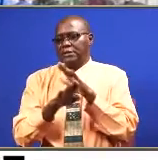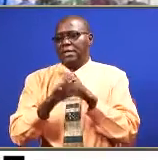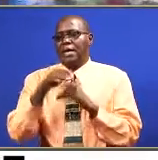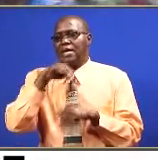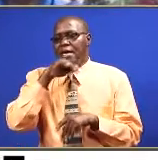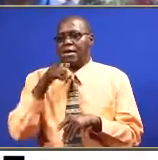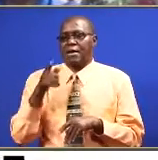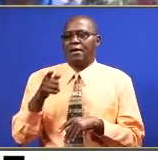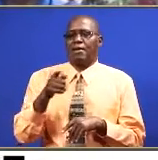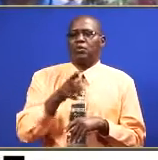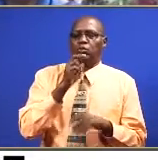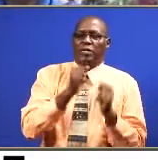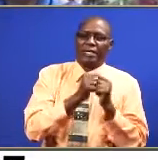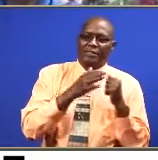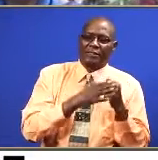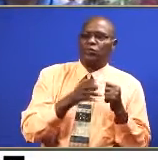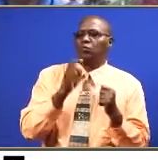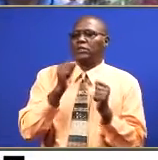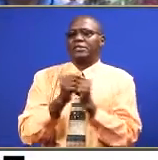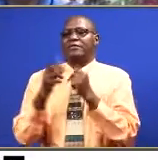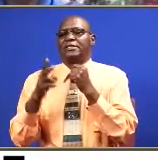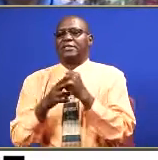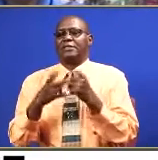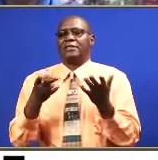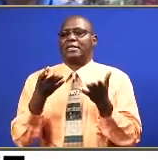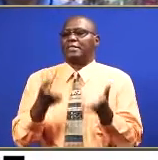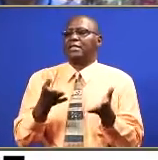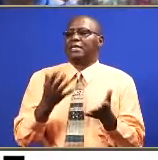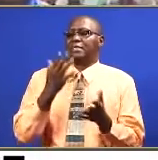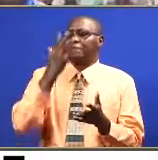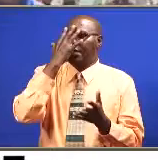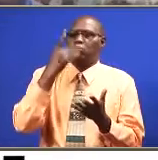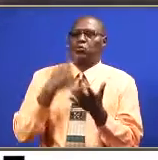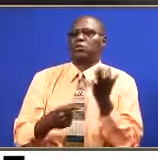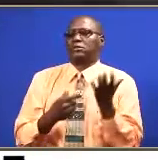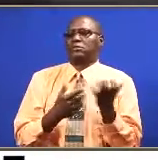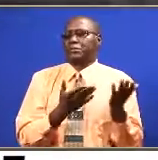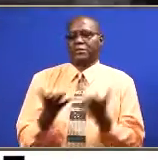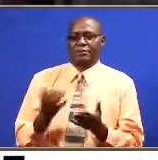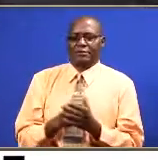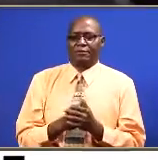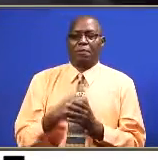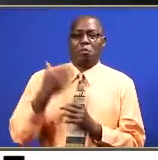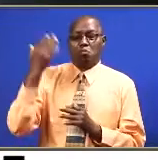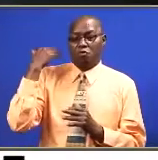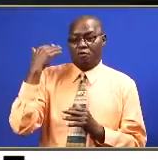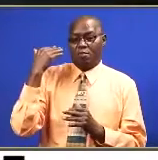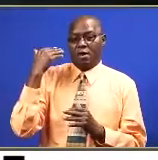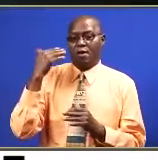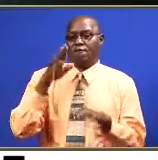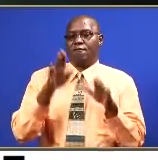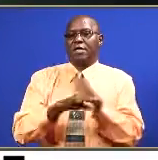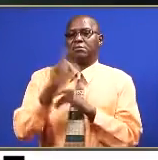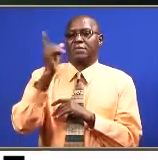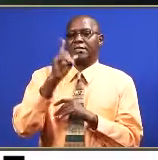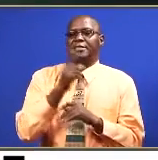na 2017. Aidha mugani haenda kufanyika. The former vice president today said it was